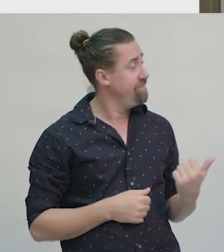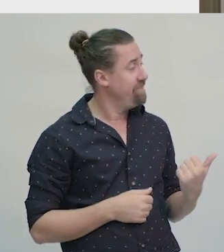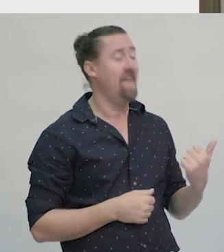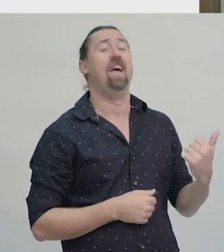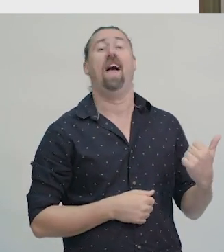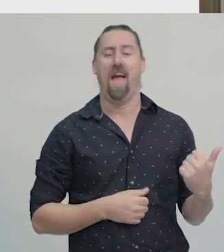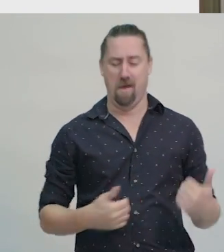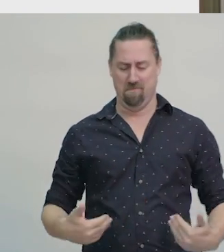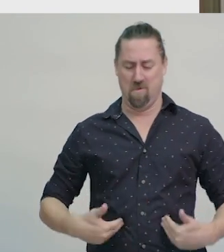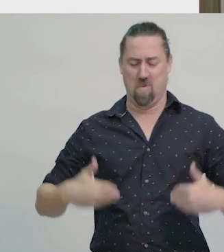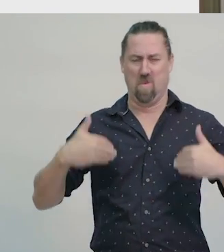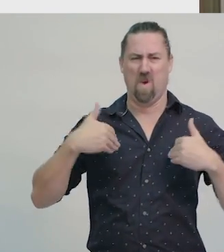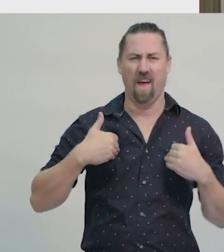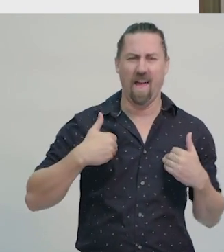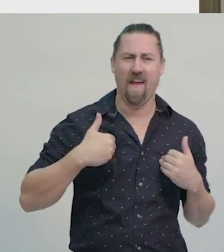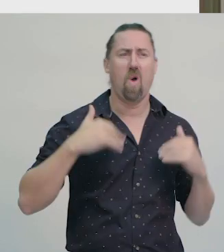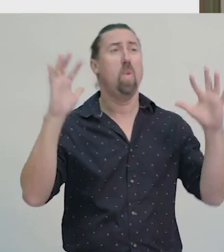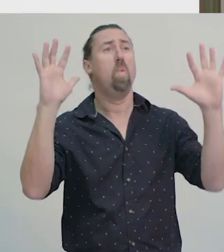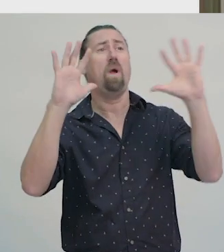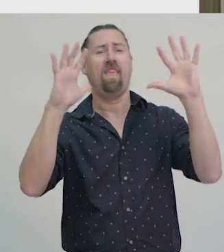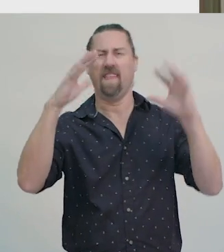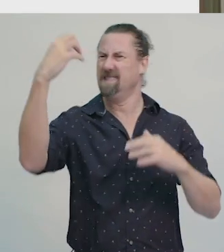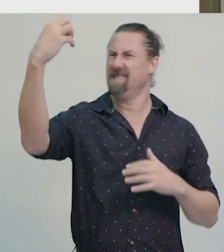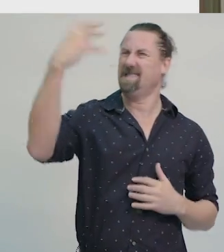winter's morning, you might see some fog.